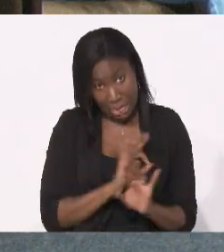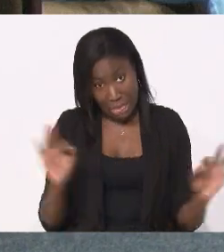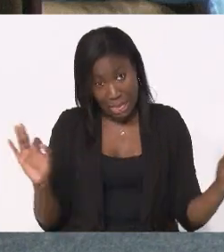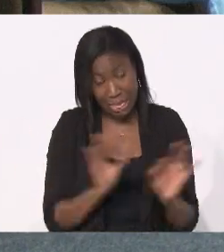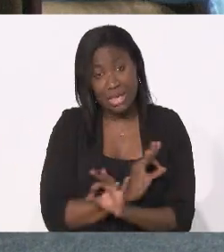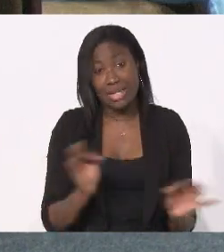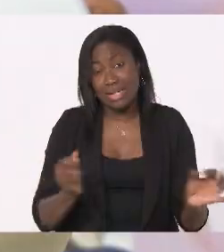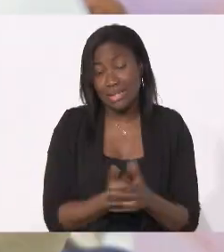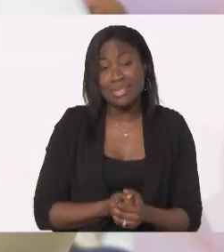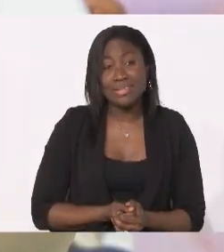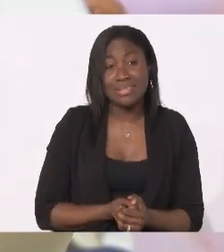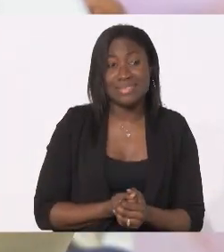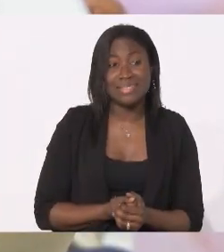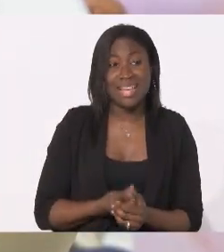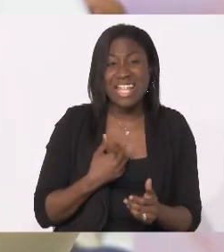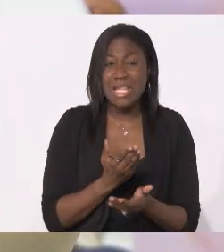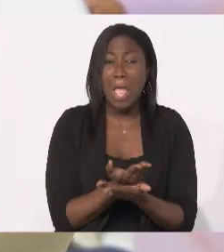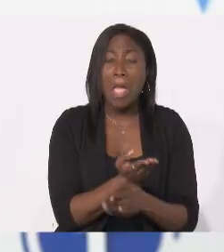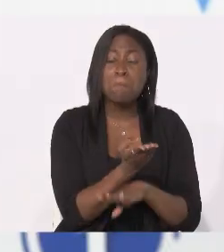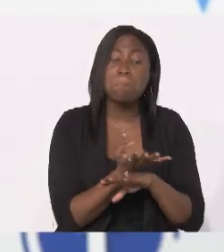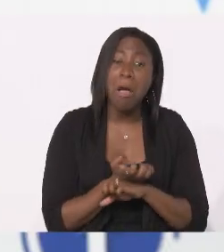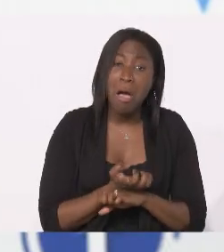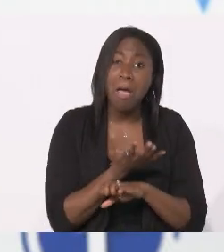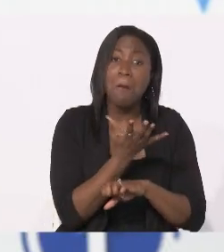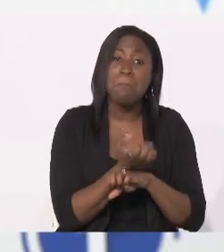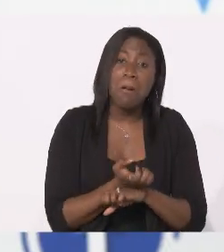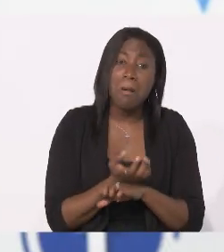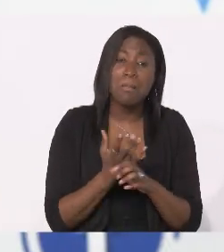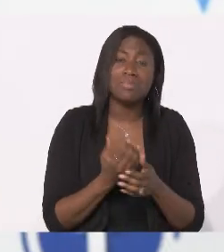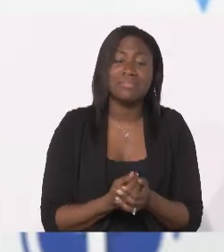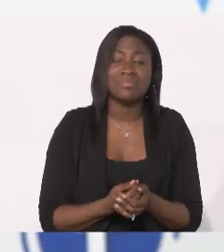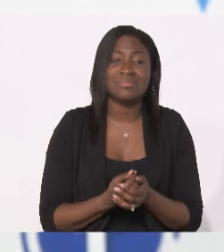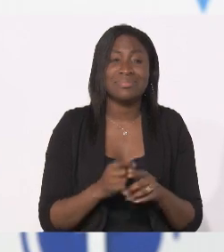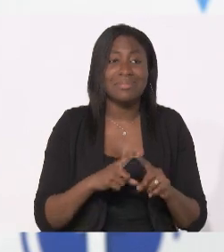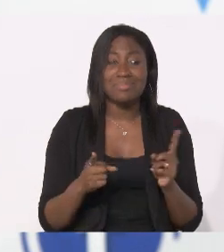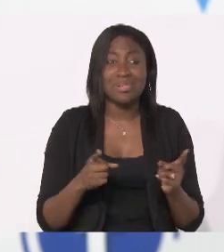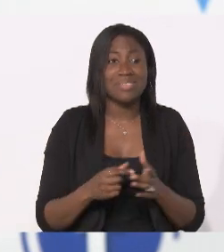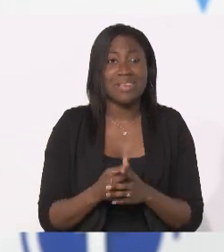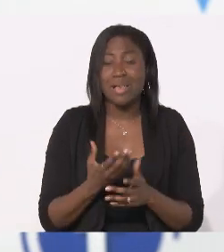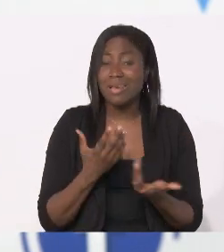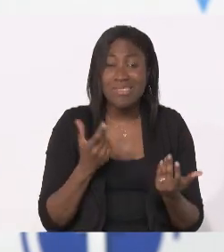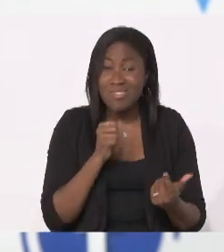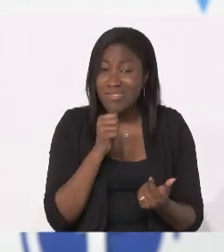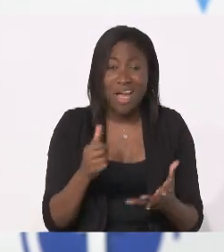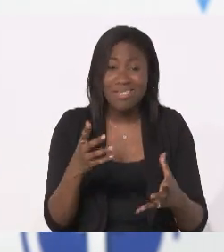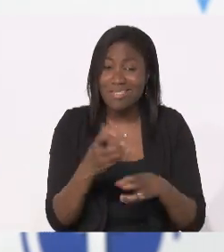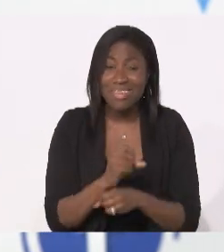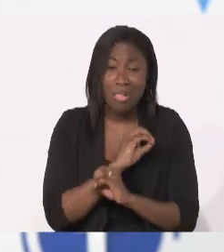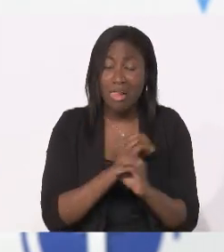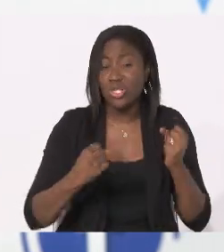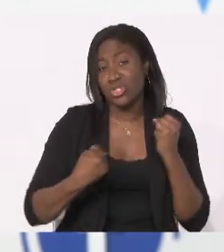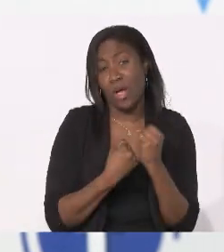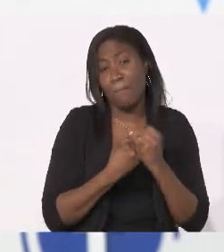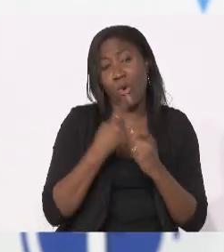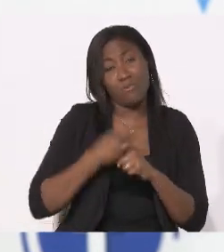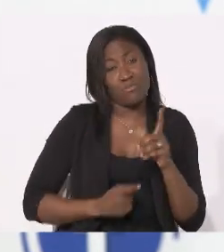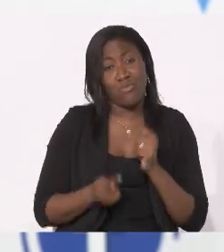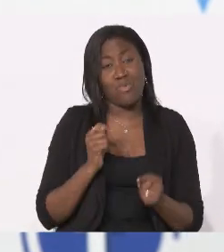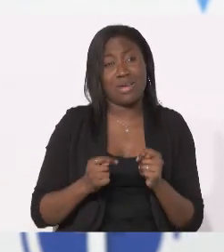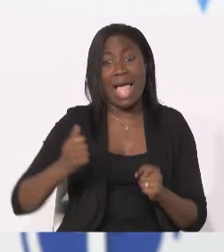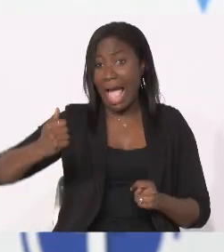kind of pride in ourselves, and not even as being in business or film, I just want to see me. I want to be able to hear my